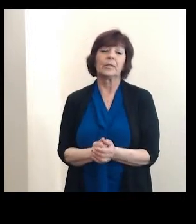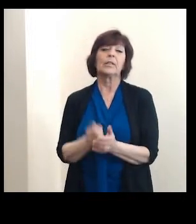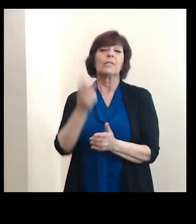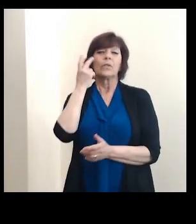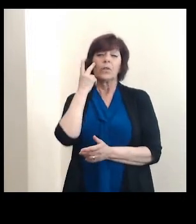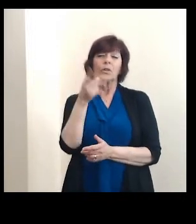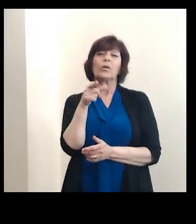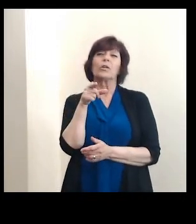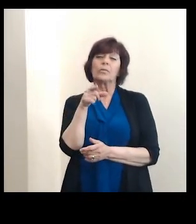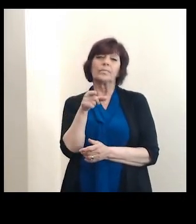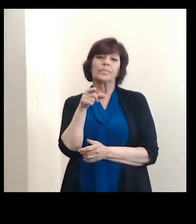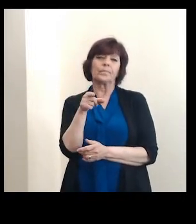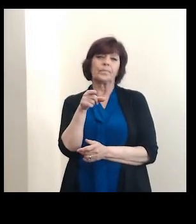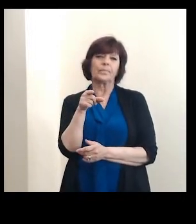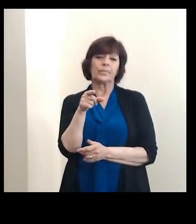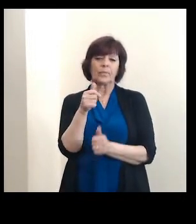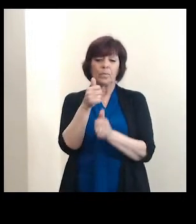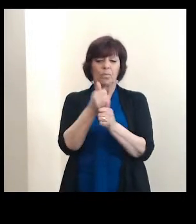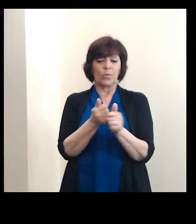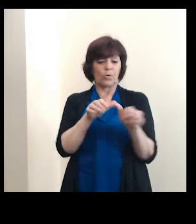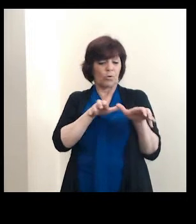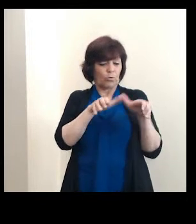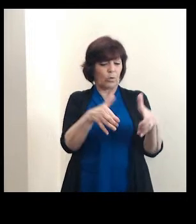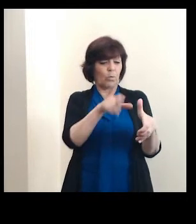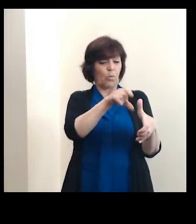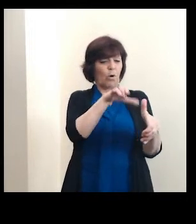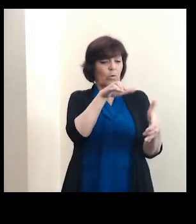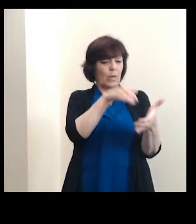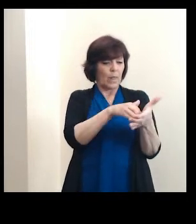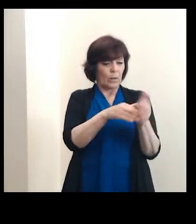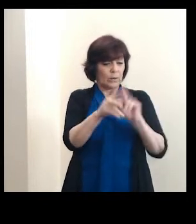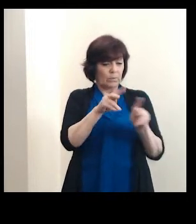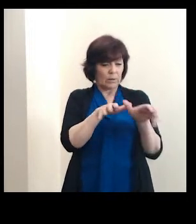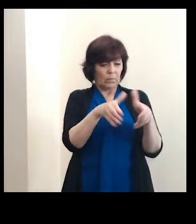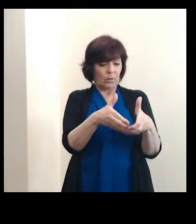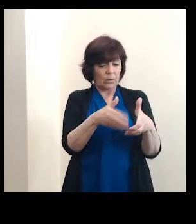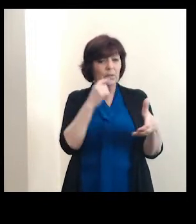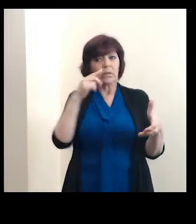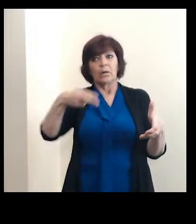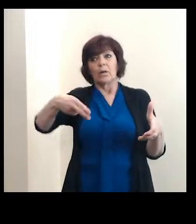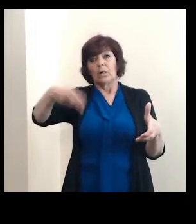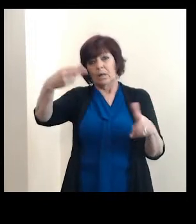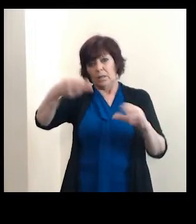look at it per 100,000 in the last 7 days, and it's pretty high.